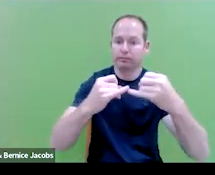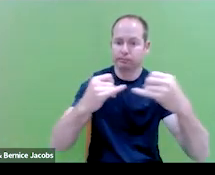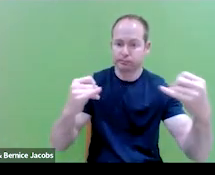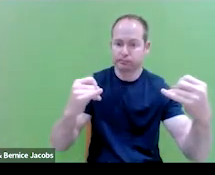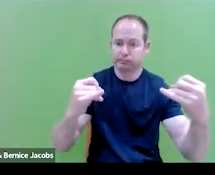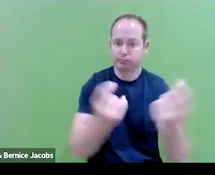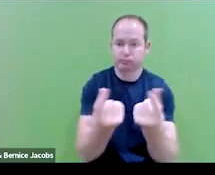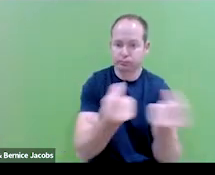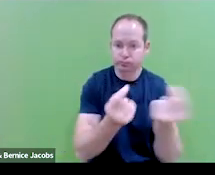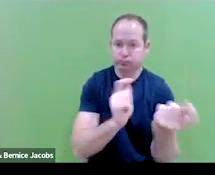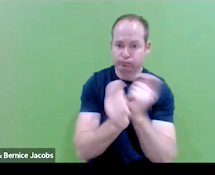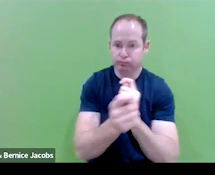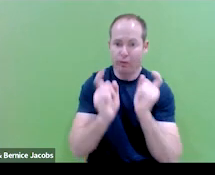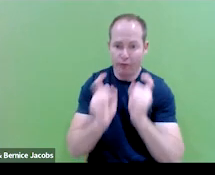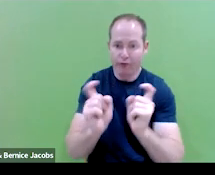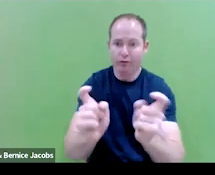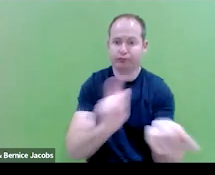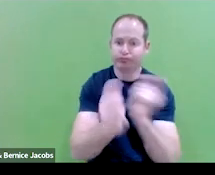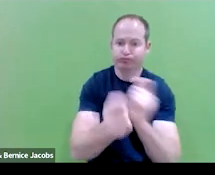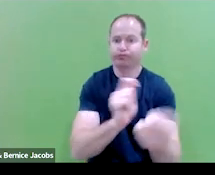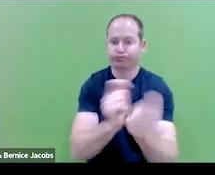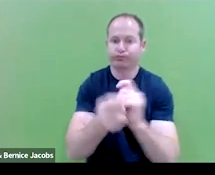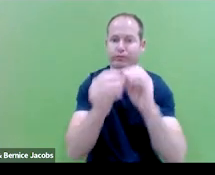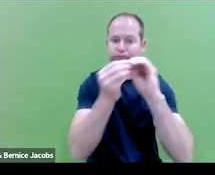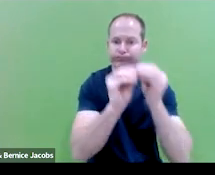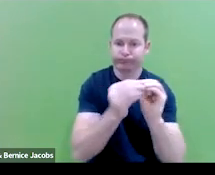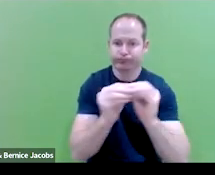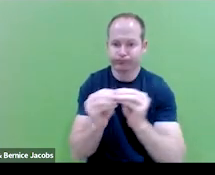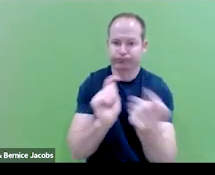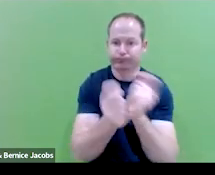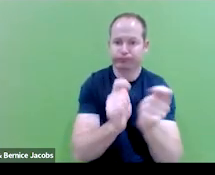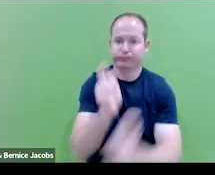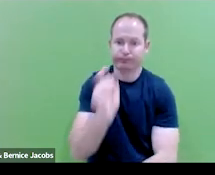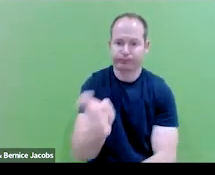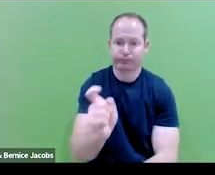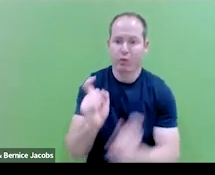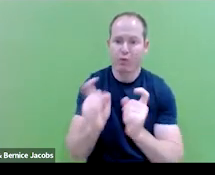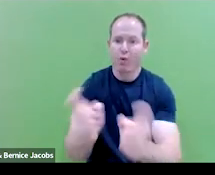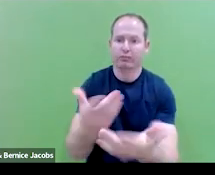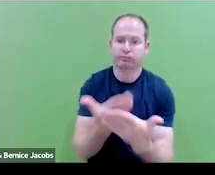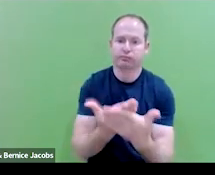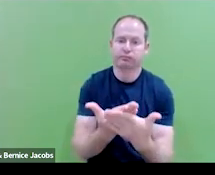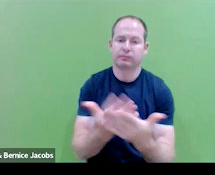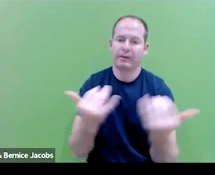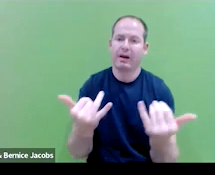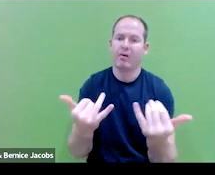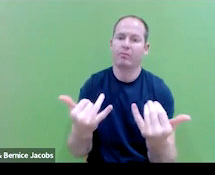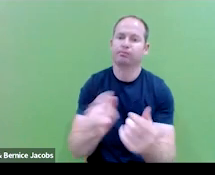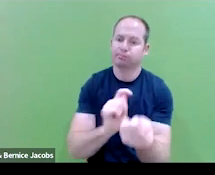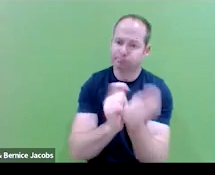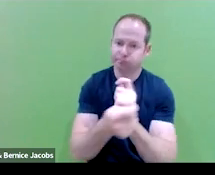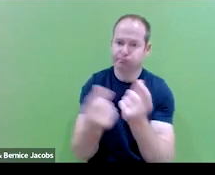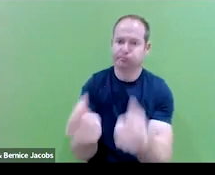lot faster, it's a lot easier, it's a lot cheaper, definitely, to impact change in terms of the